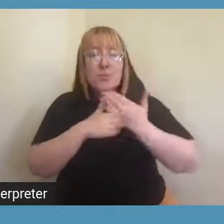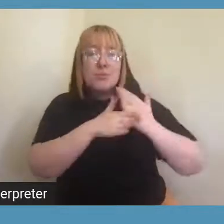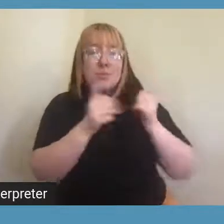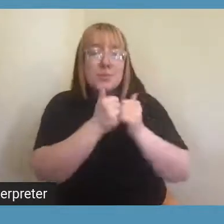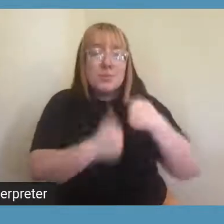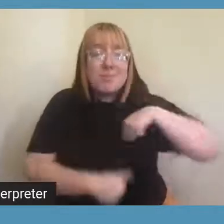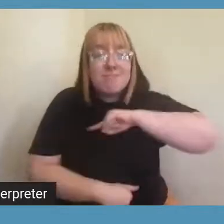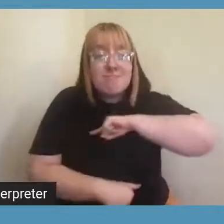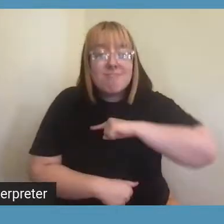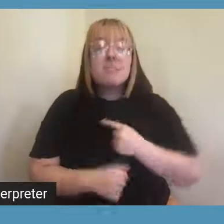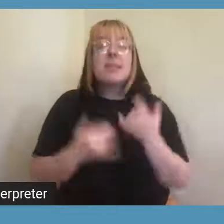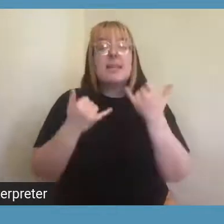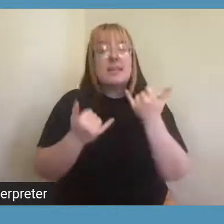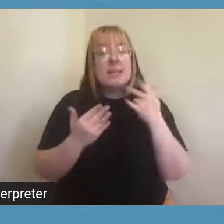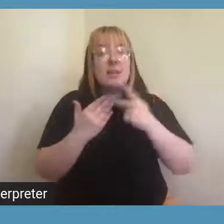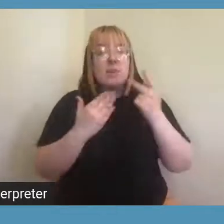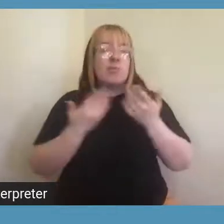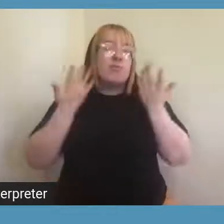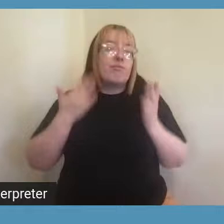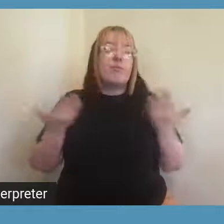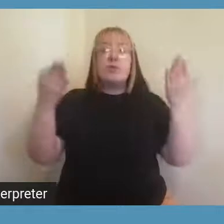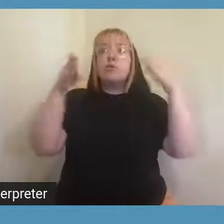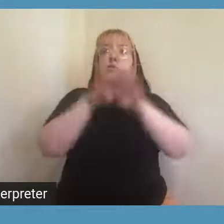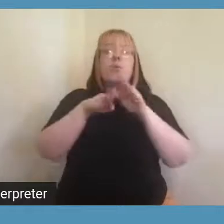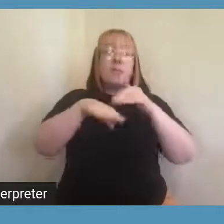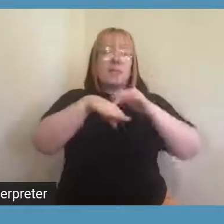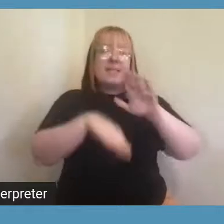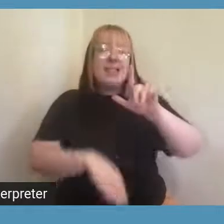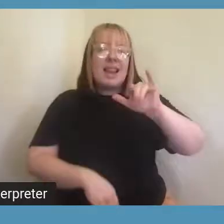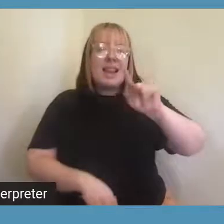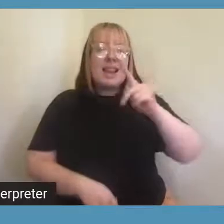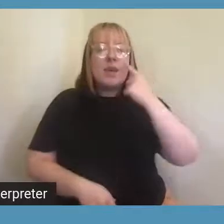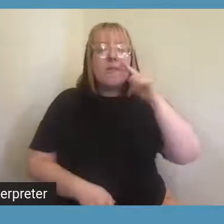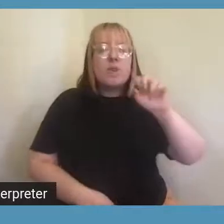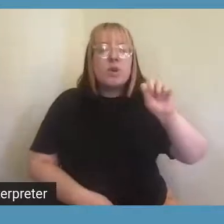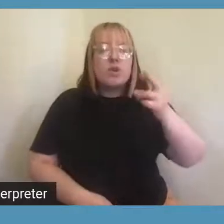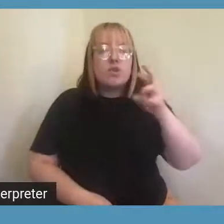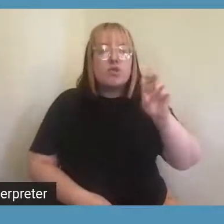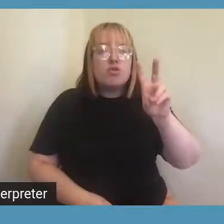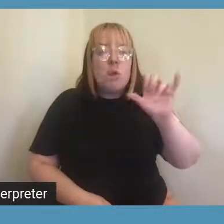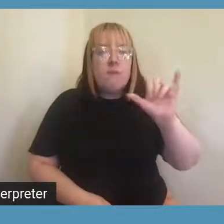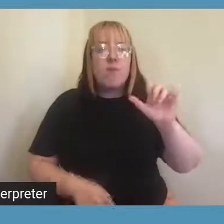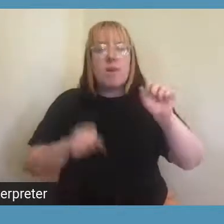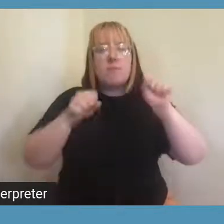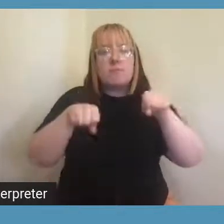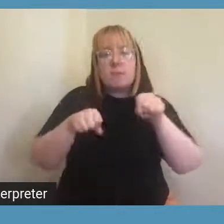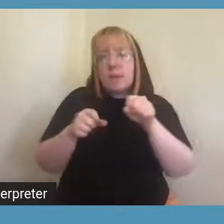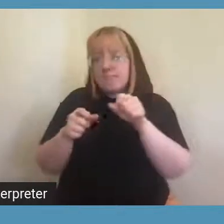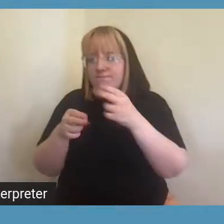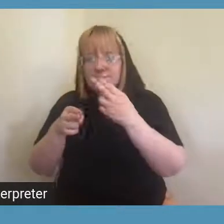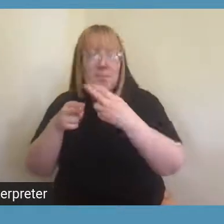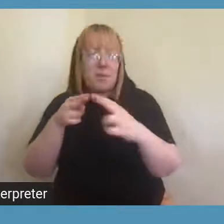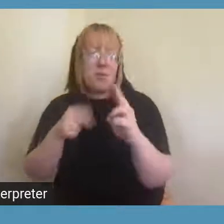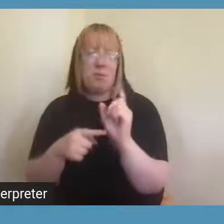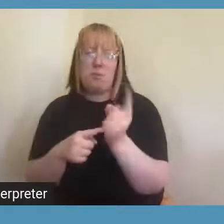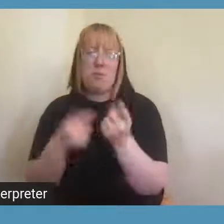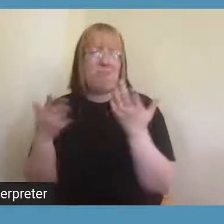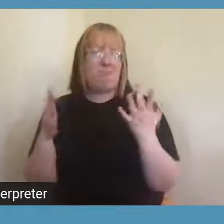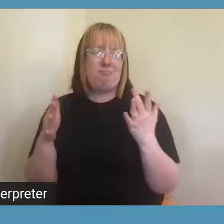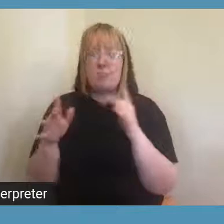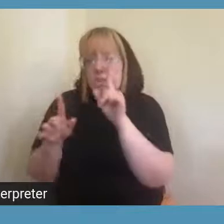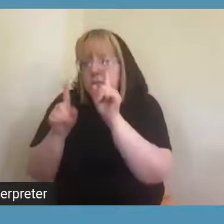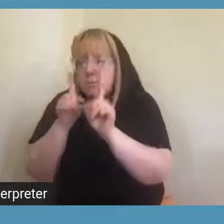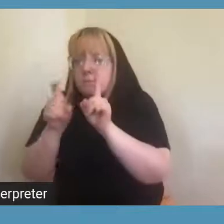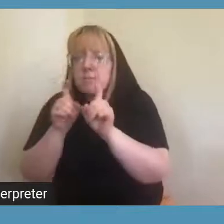program, you'll be sent a link to a satisfaction survey. Sharing your experience through this survey will only take a few minutes and will greatly improve our